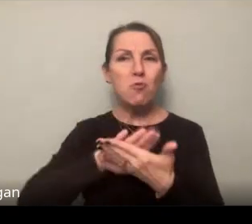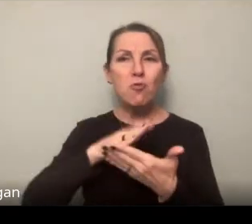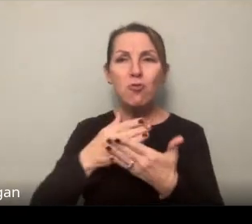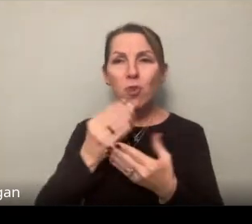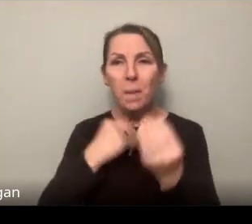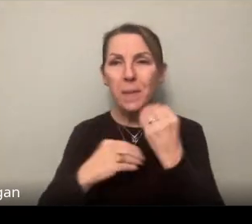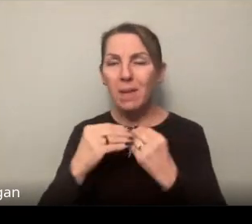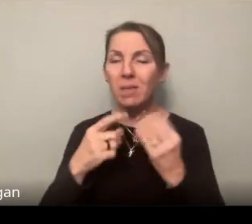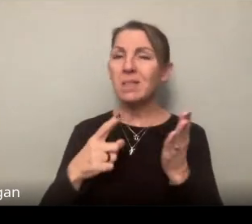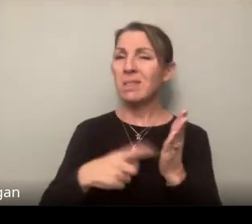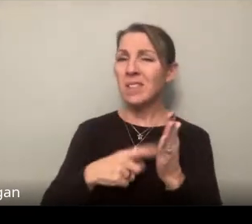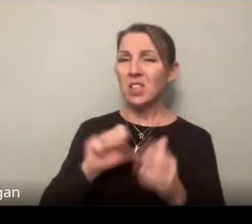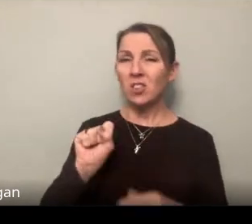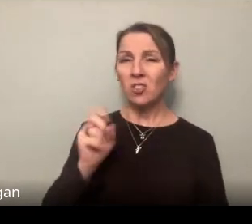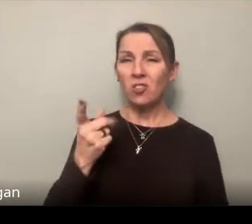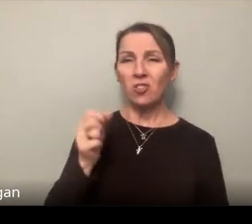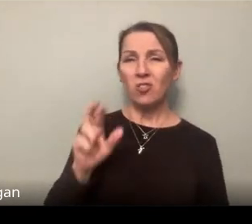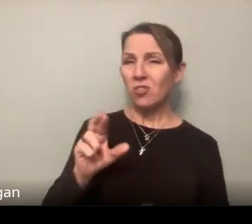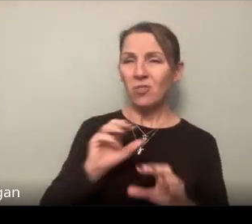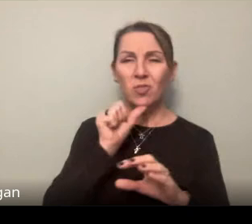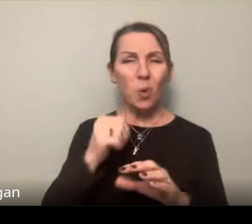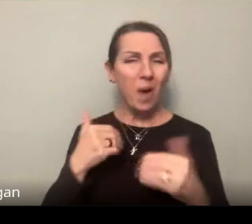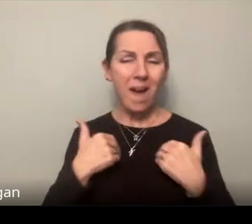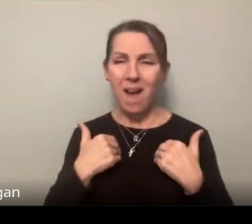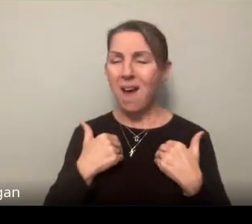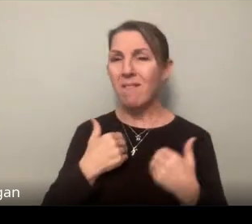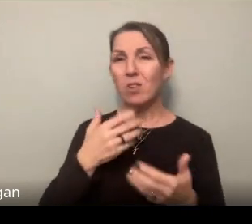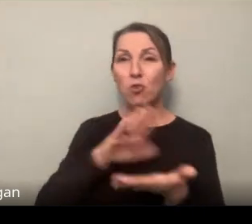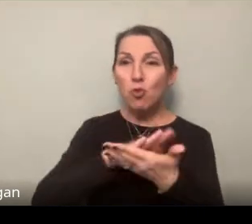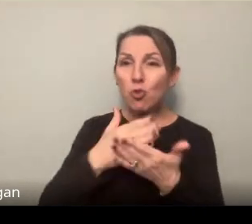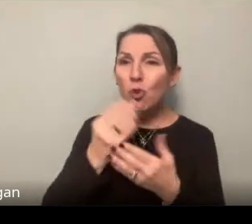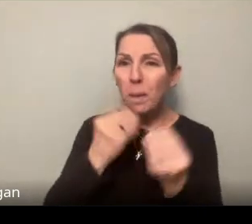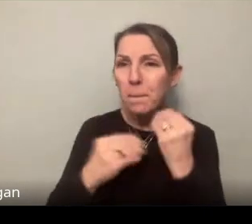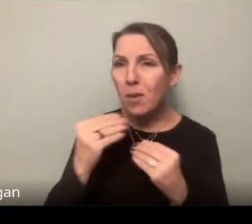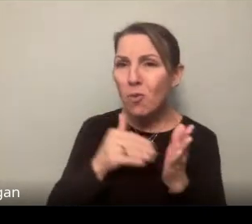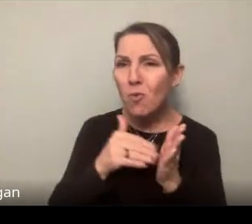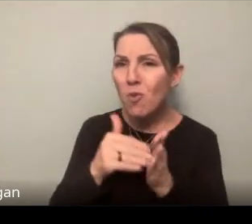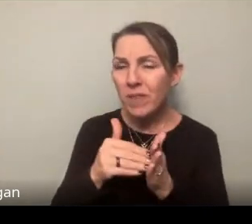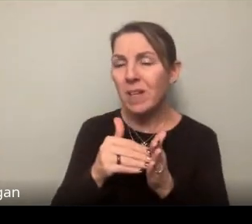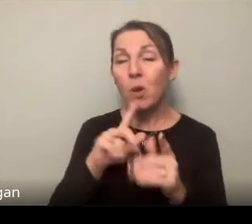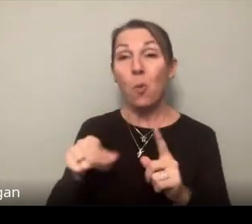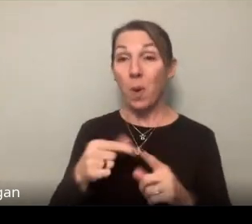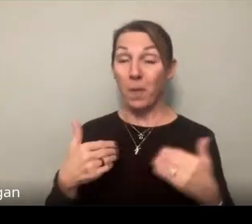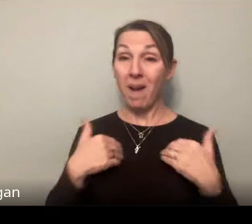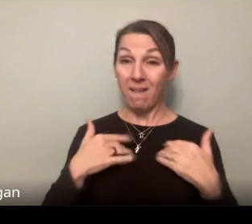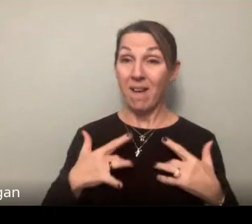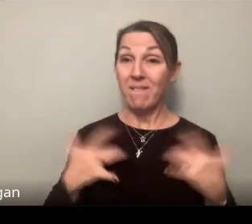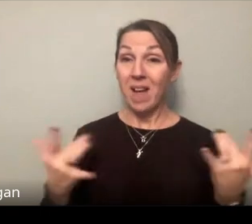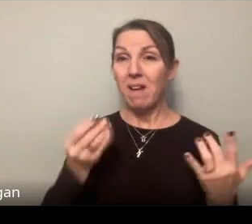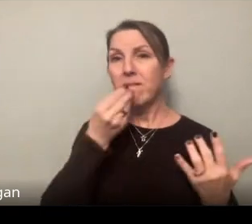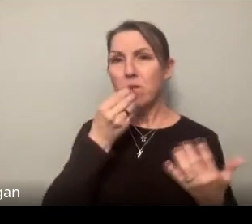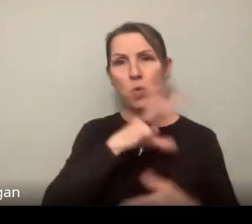in the shelter they're not able to have like home cooked meals, and so oftentimes whenever we do an event, food is